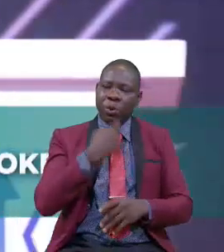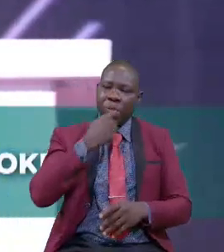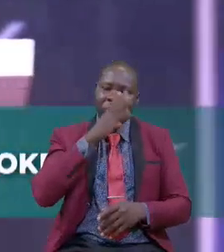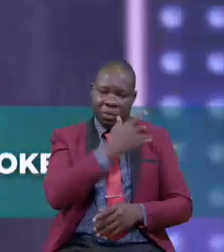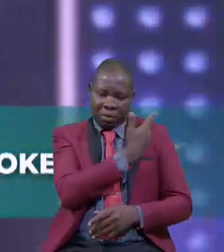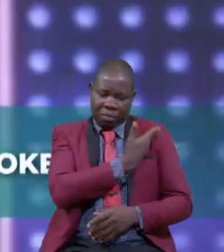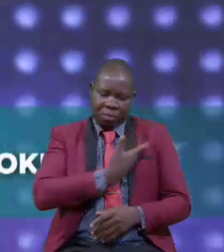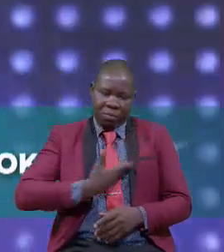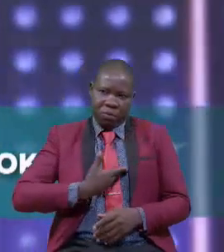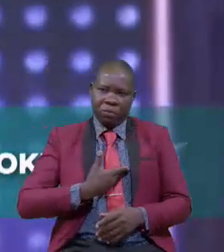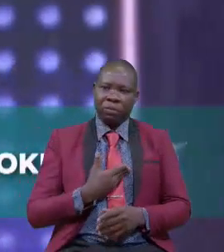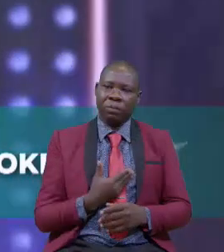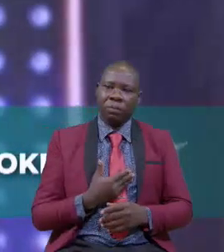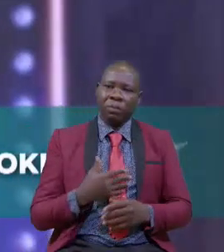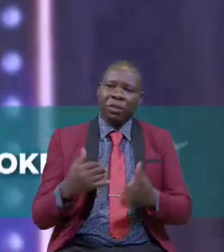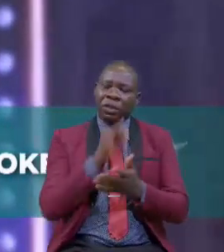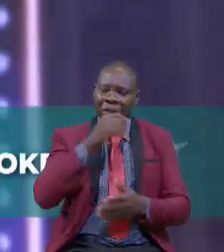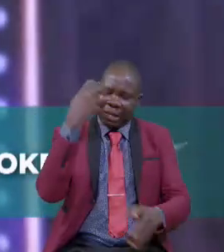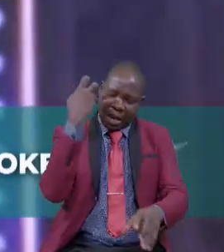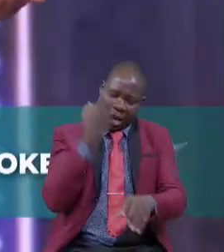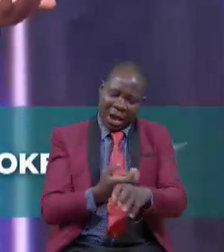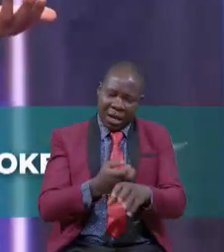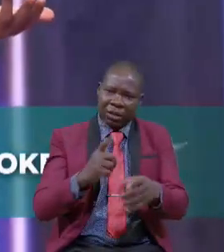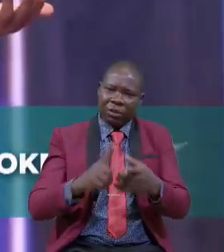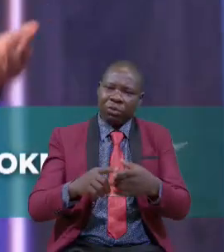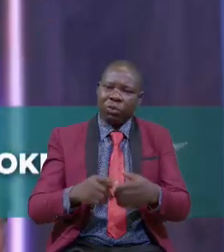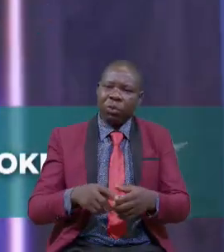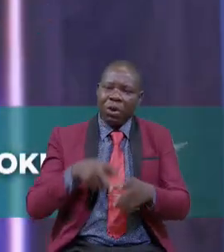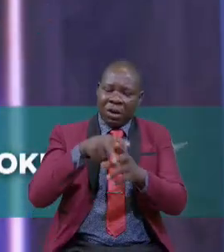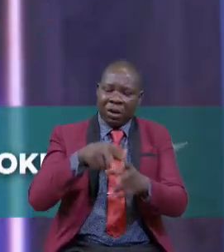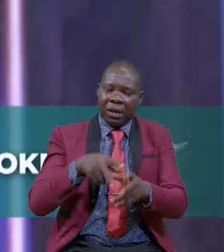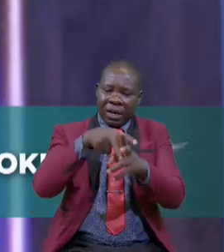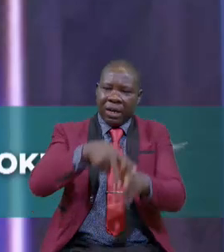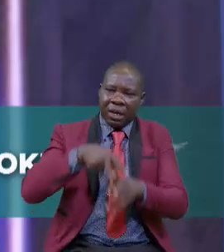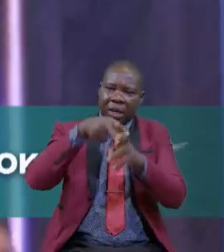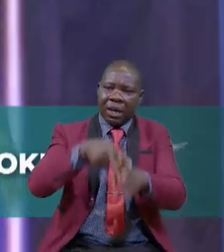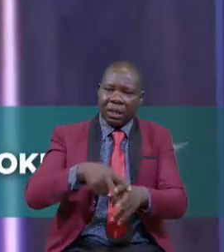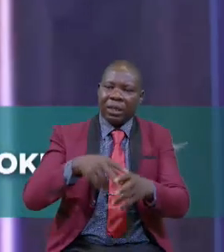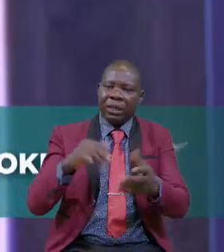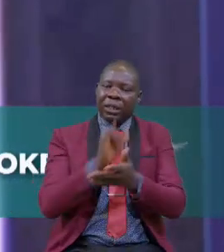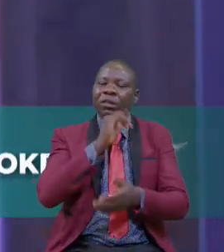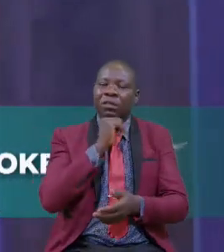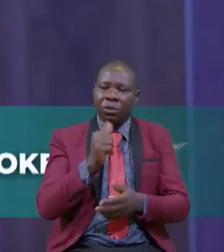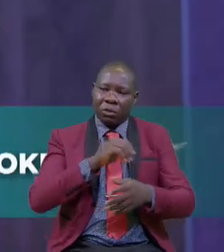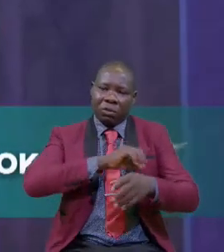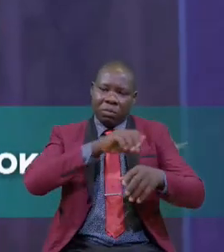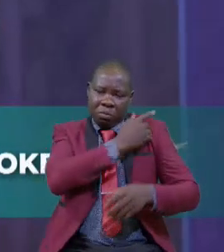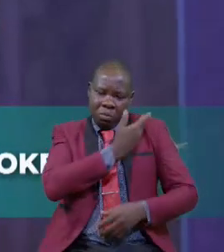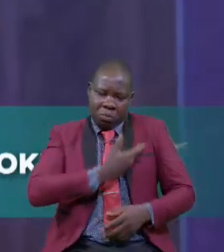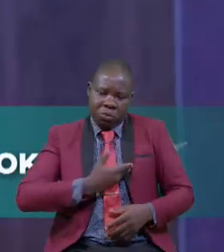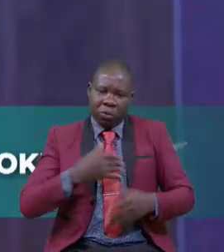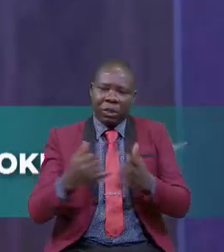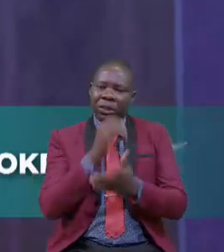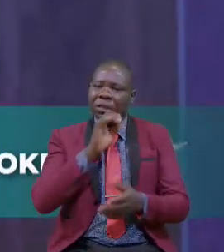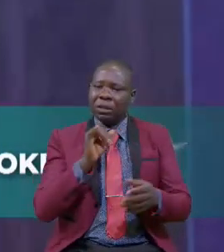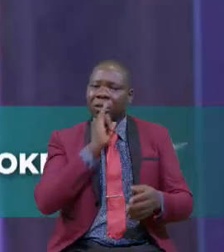ride a horse that is not broken. It's very difficult to use a man, a woman that is not broken.